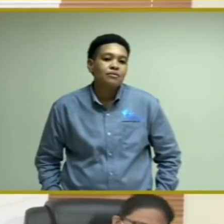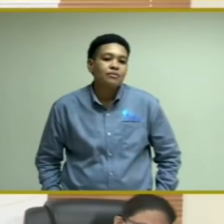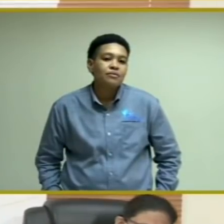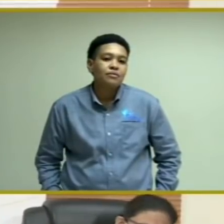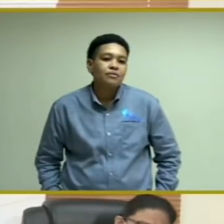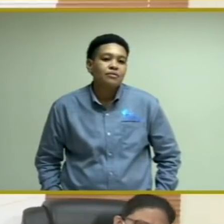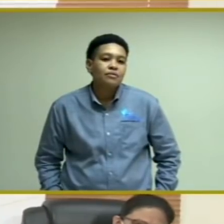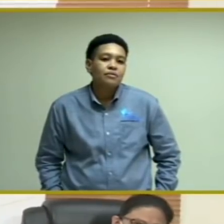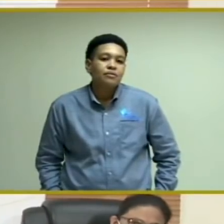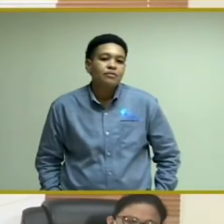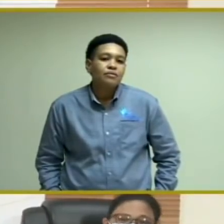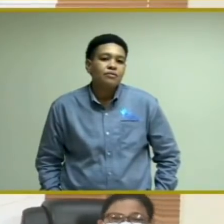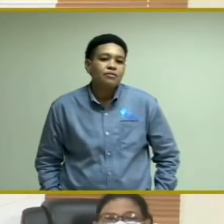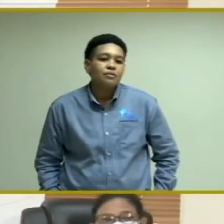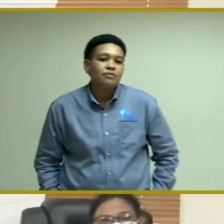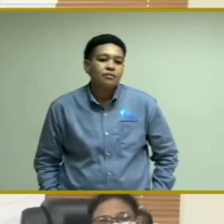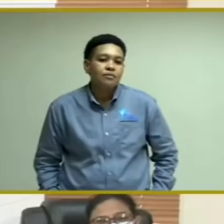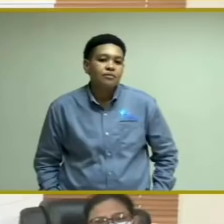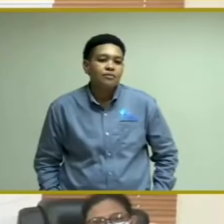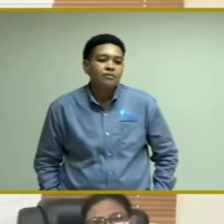Oh, okay. Yeah.